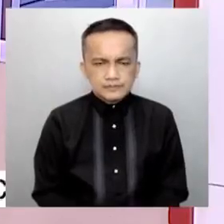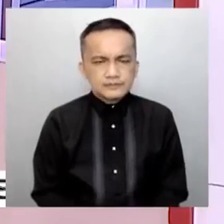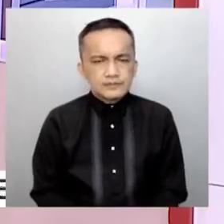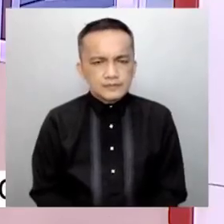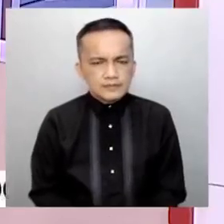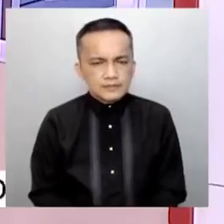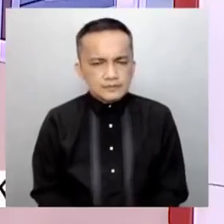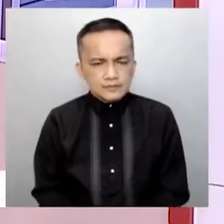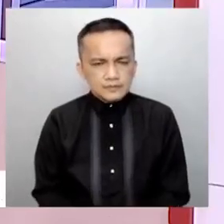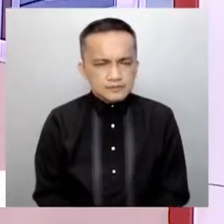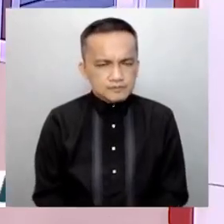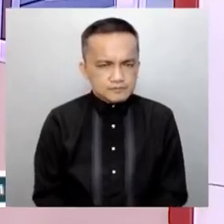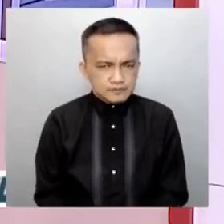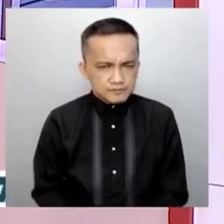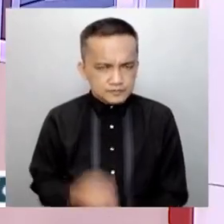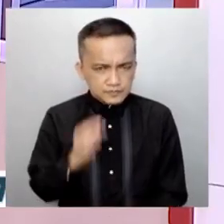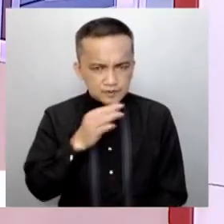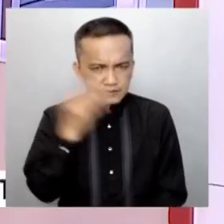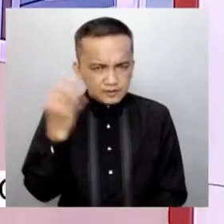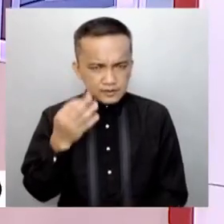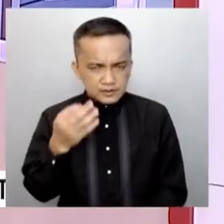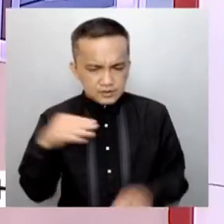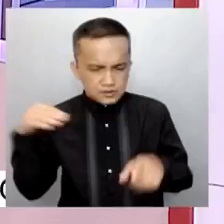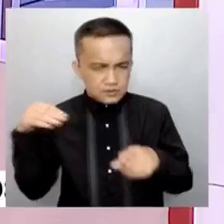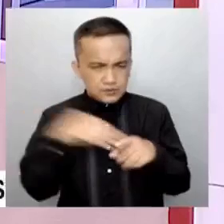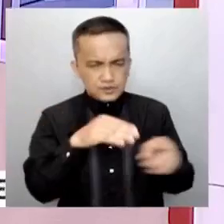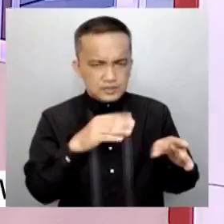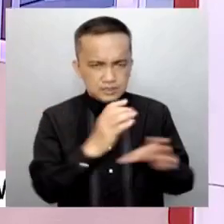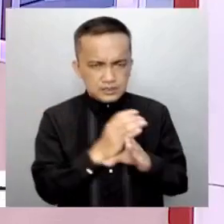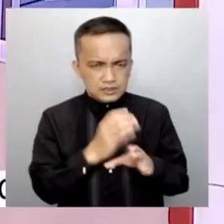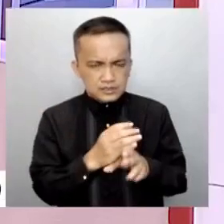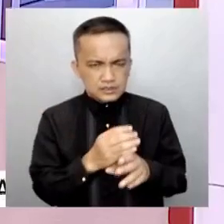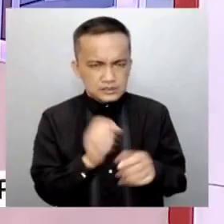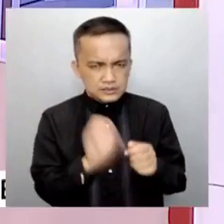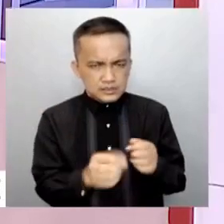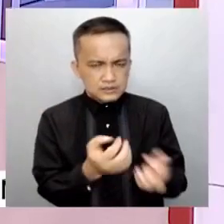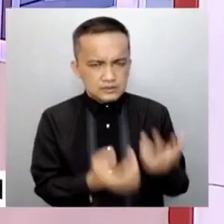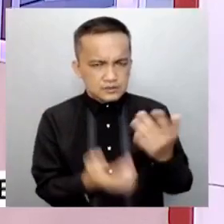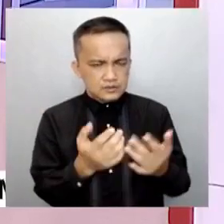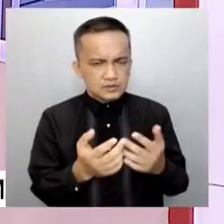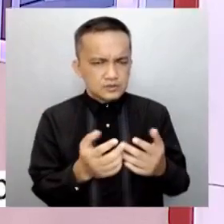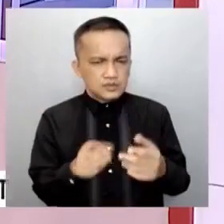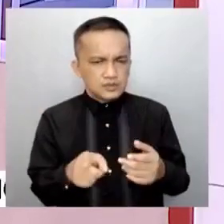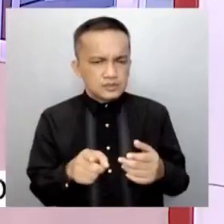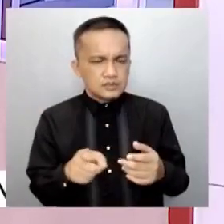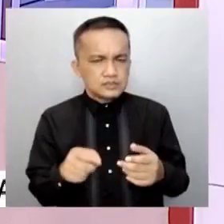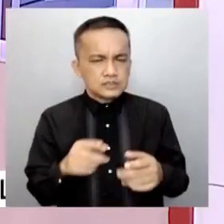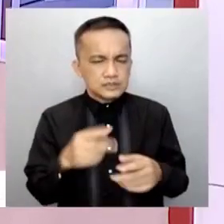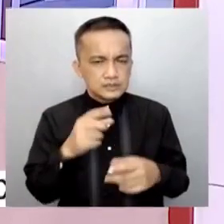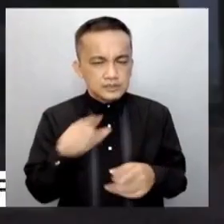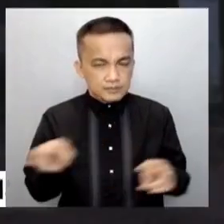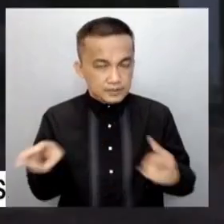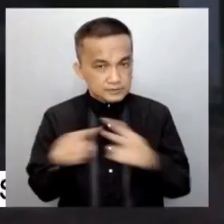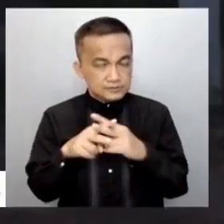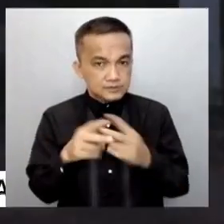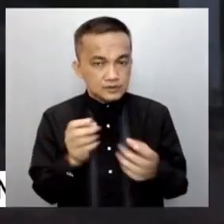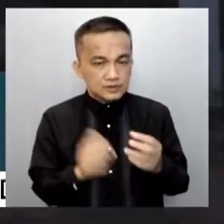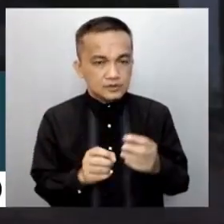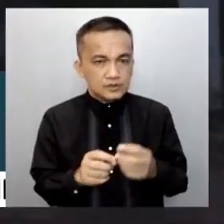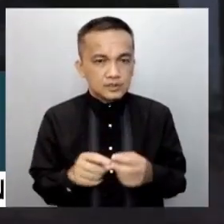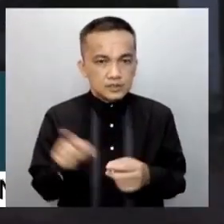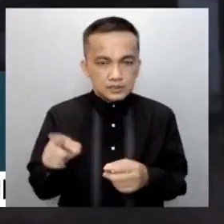Attackers in France rammed a car and tried to set on fire the home of a mayor in southern Paris. L'Île-et-Rose